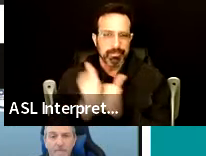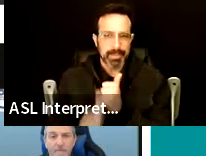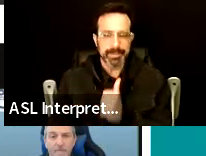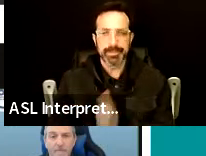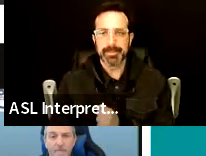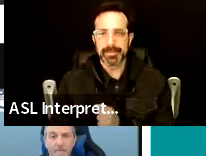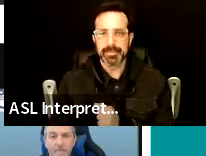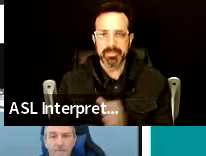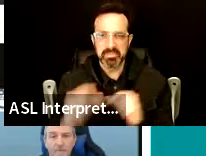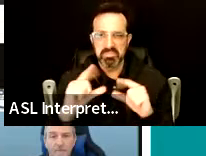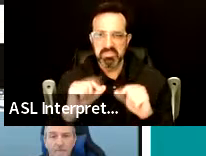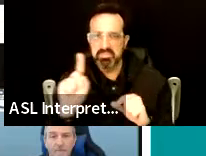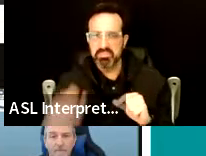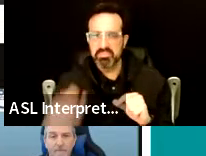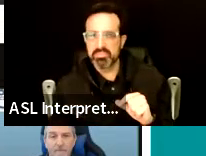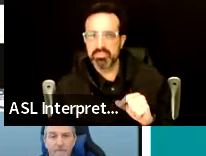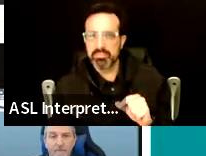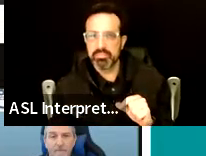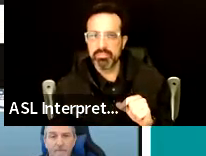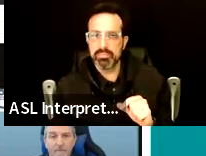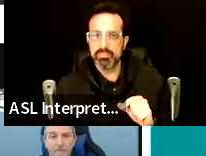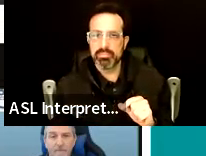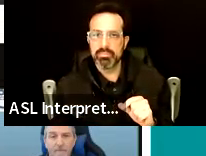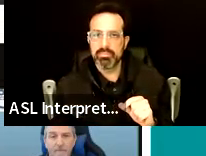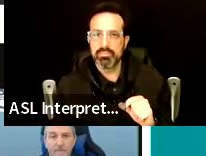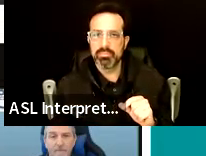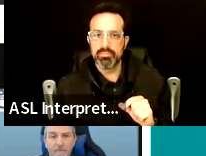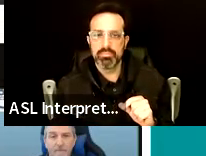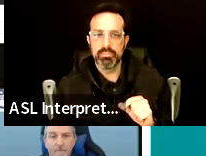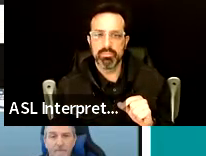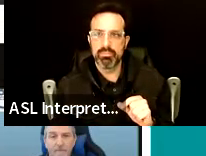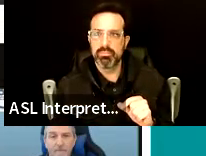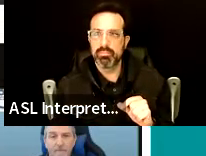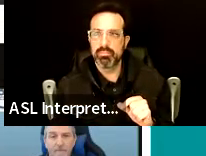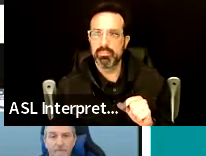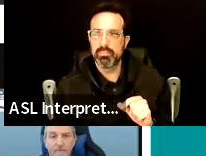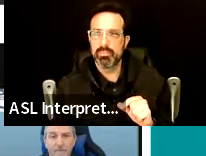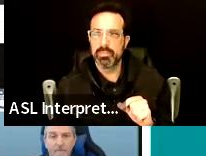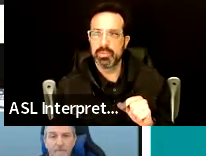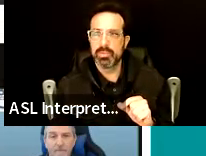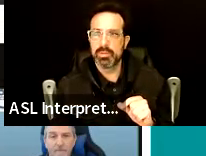so we are, it may appear that nothing is happening, but the team